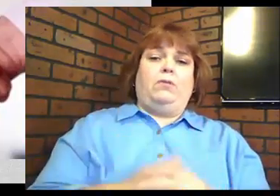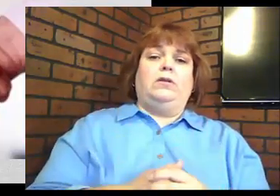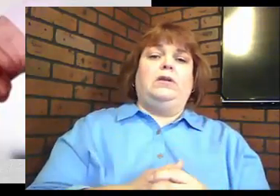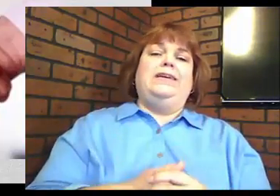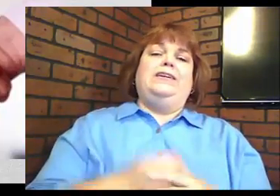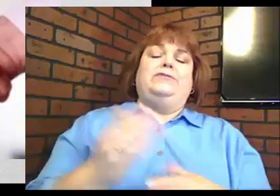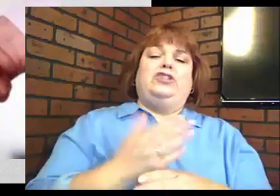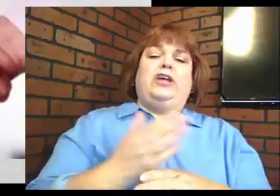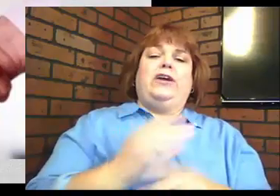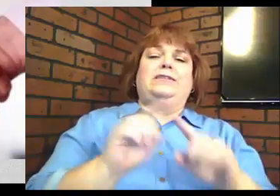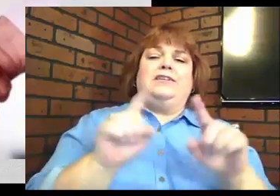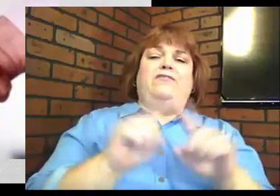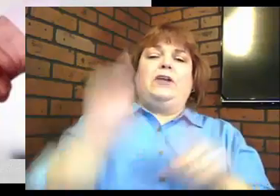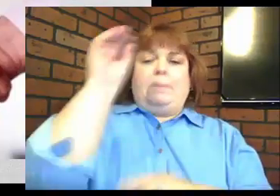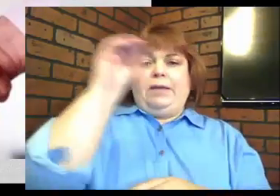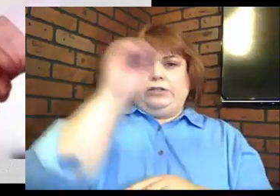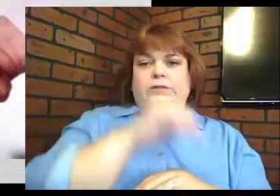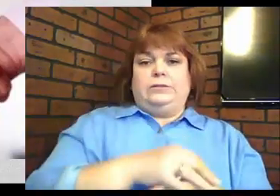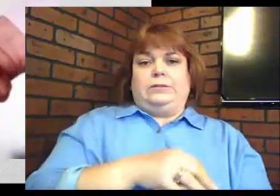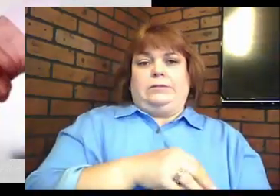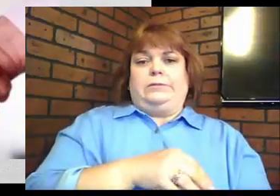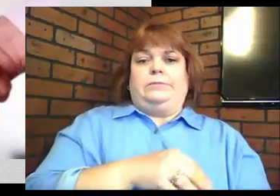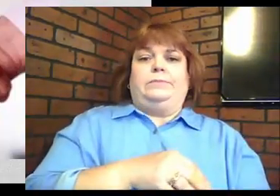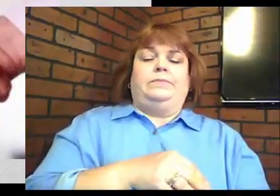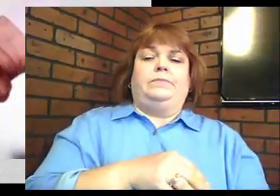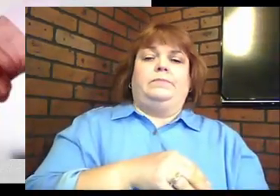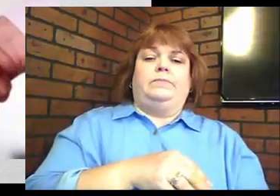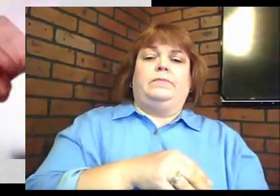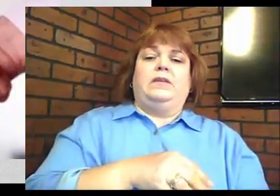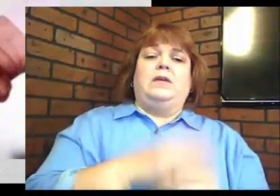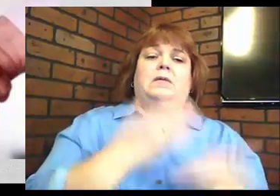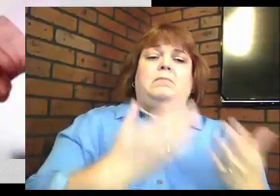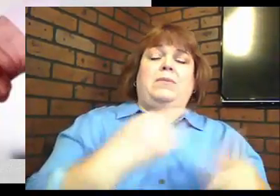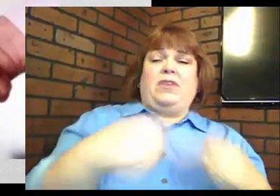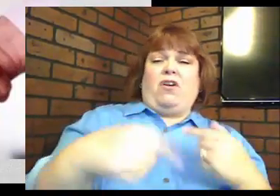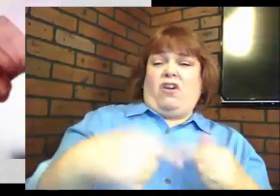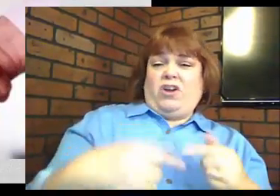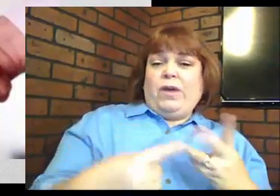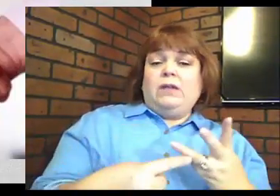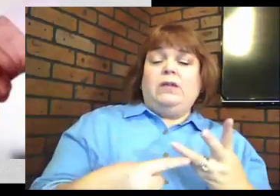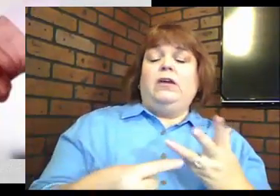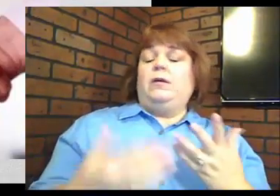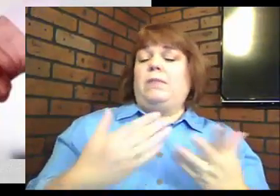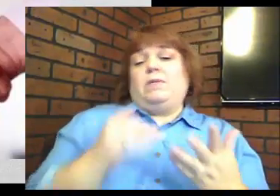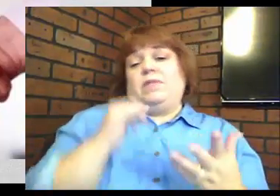all one person's idea. You compromise, you agree, some.